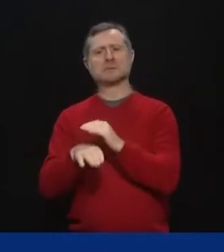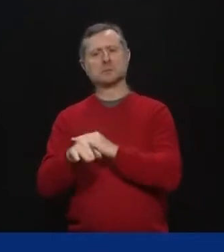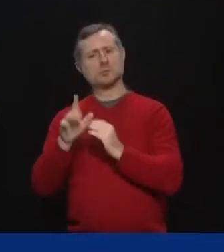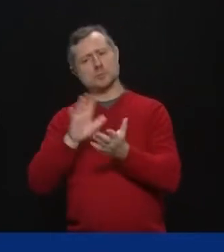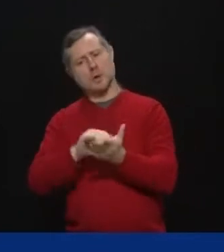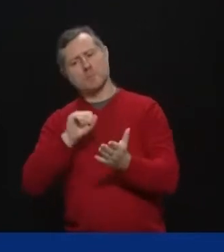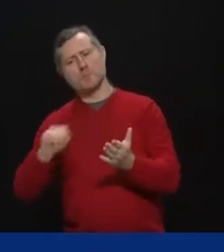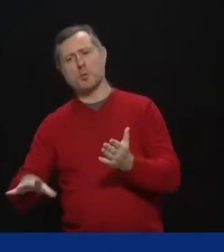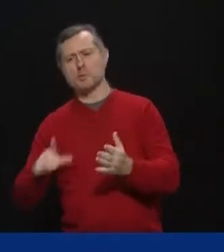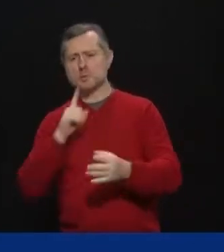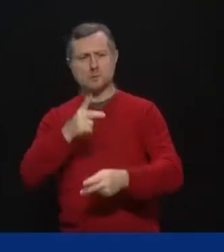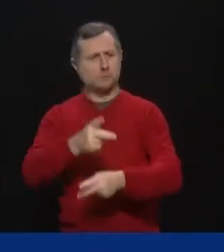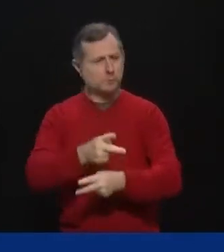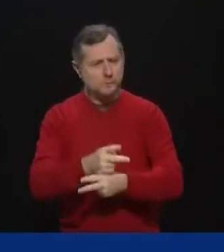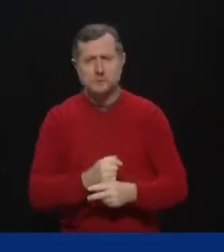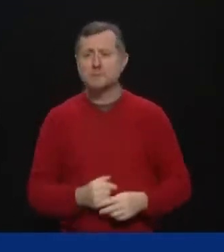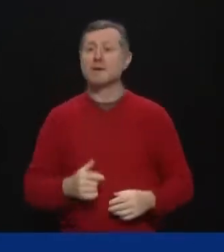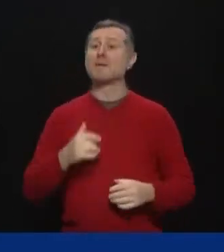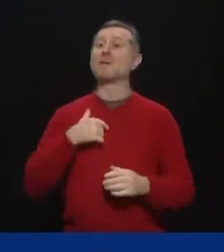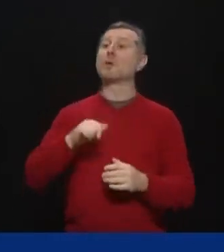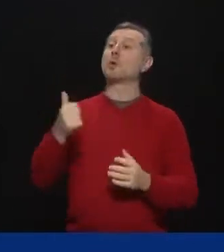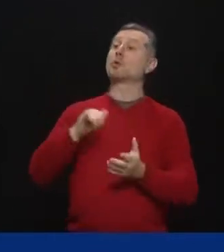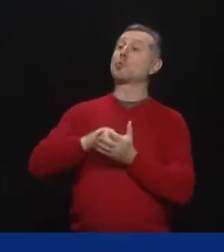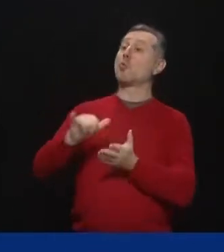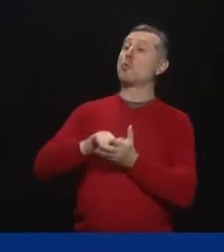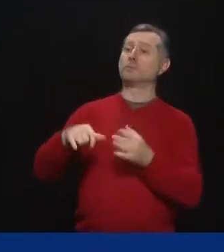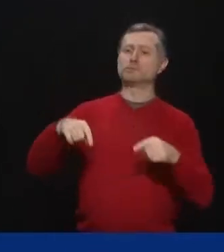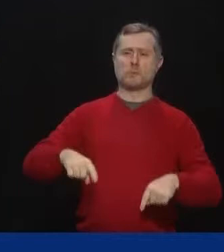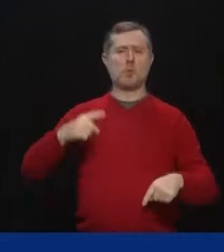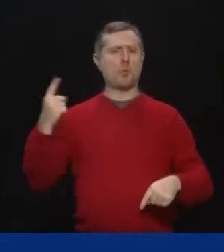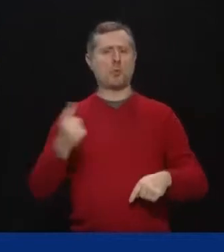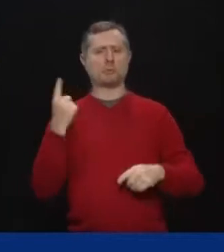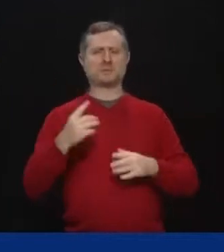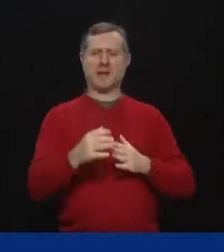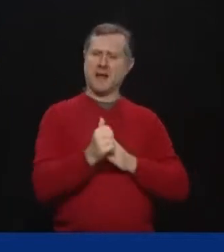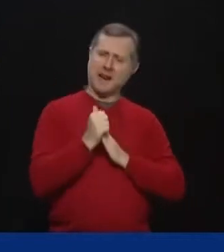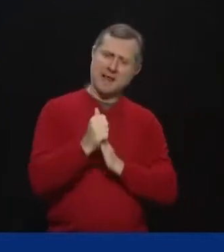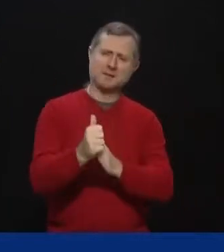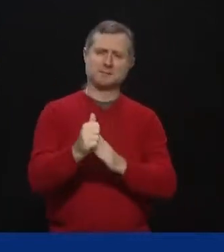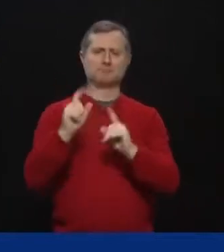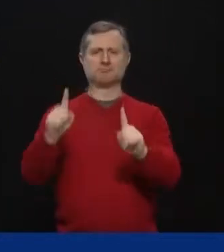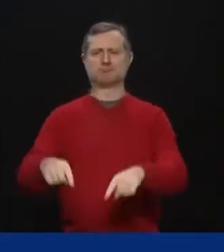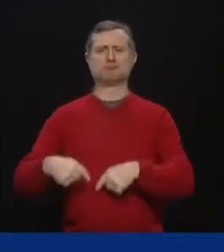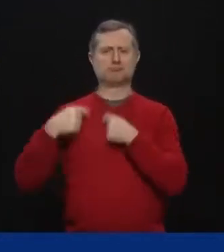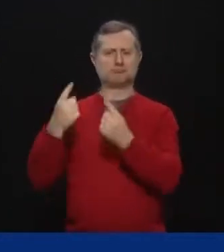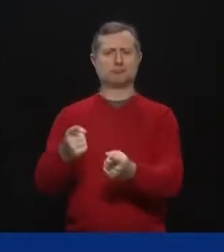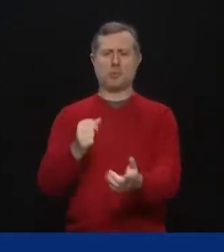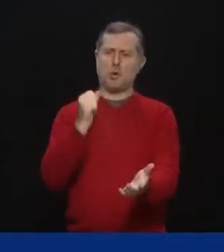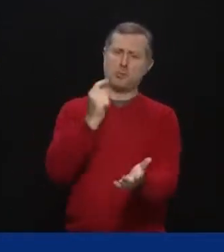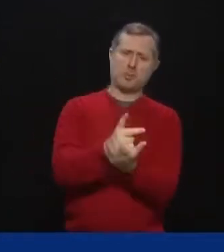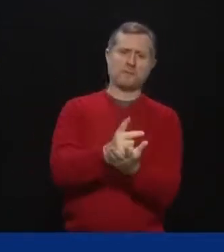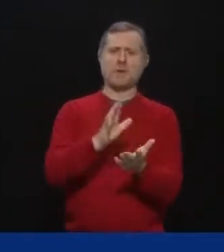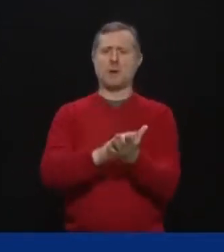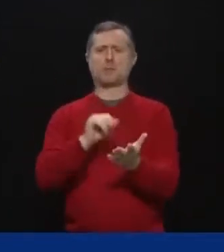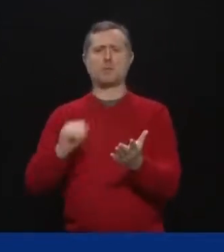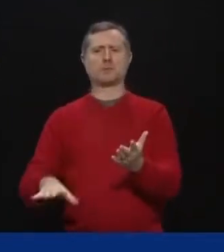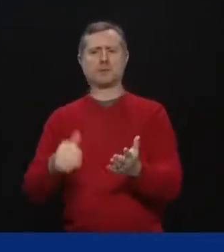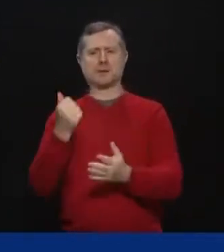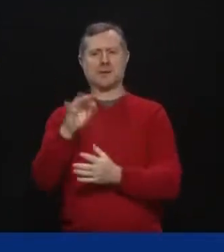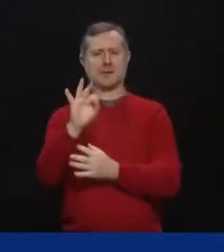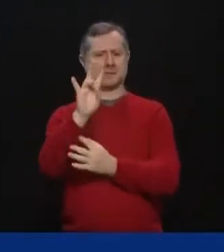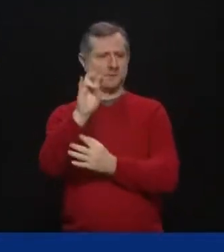New York has always been leading this fight since we legalized abortion in 1970. That's right,